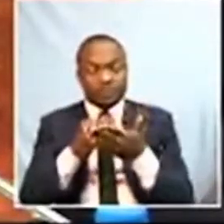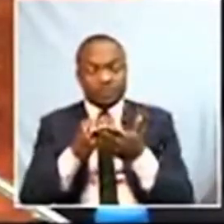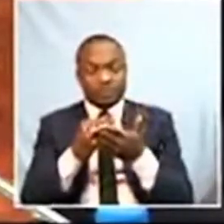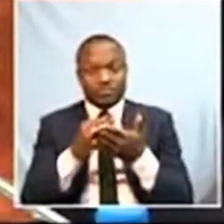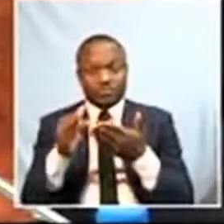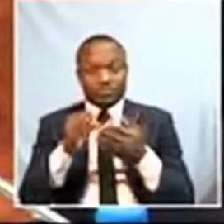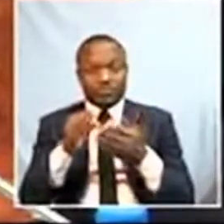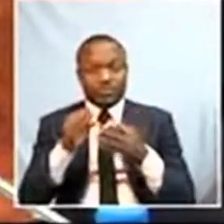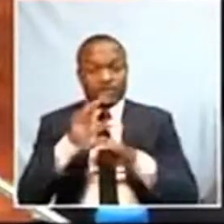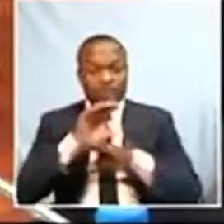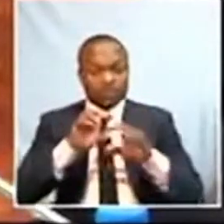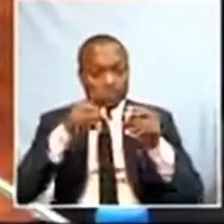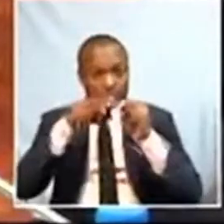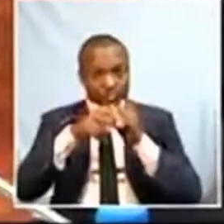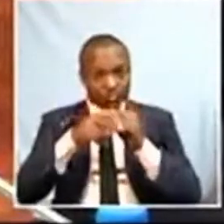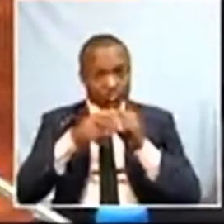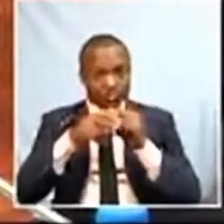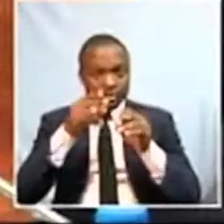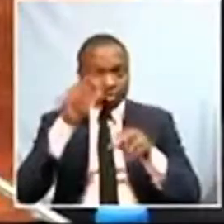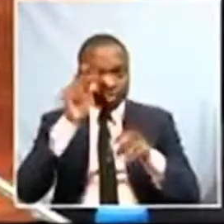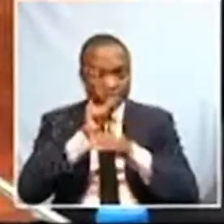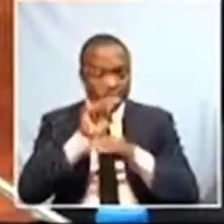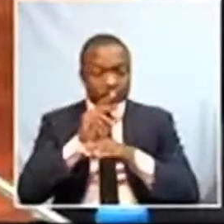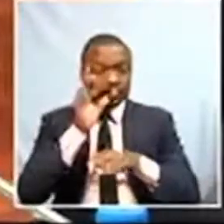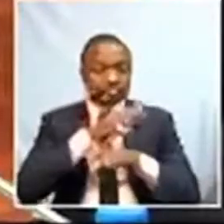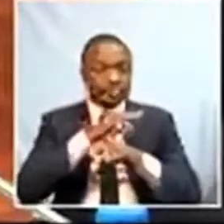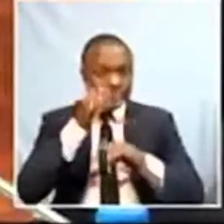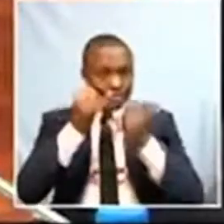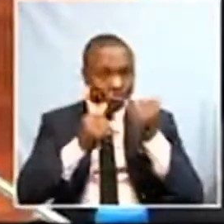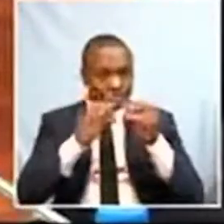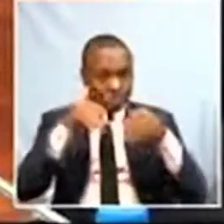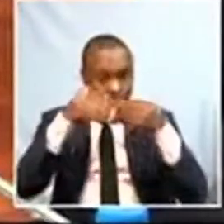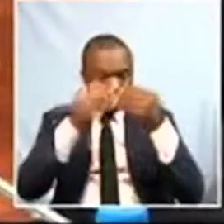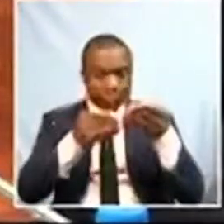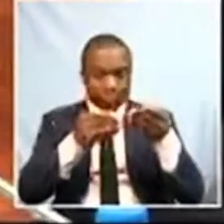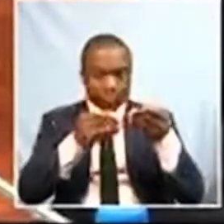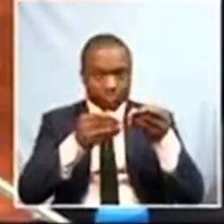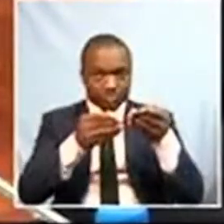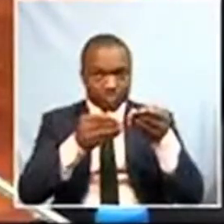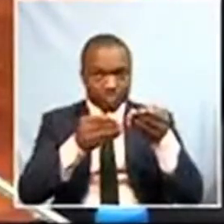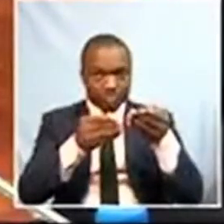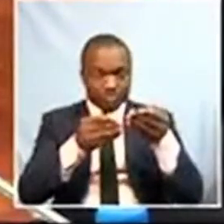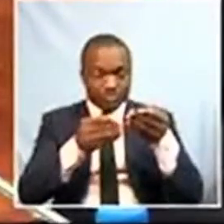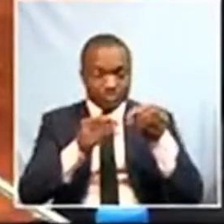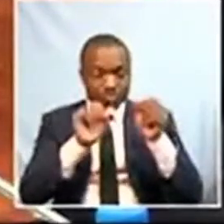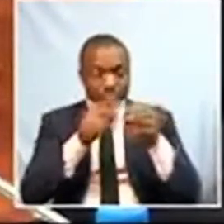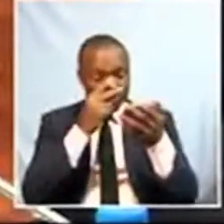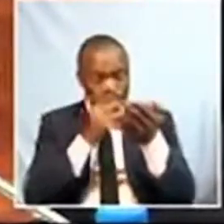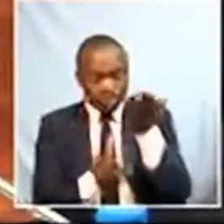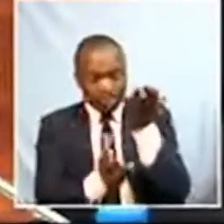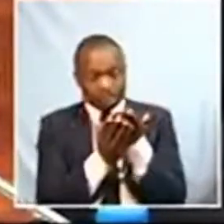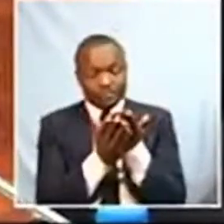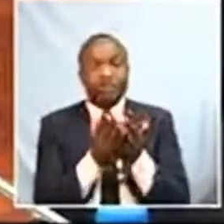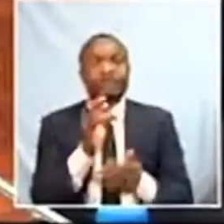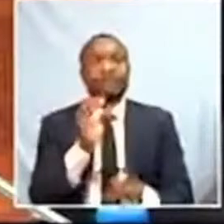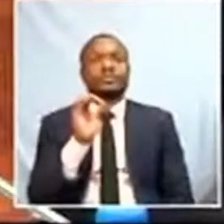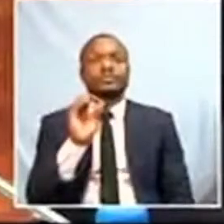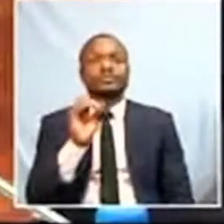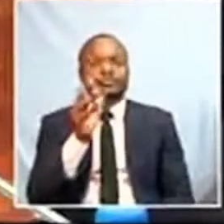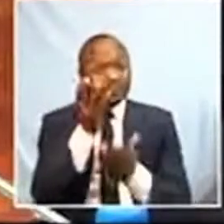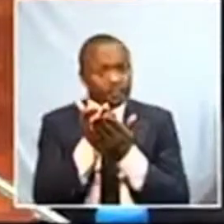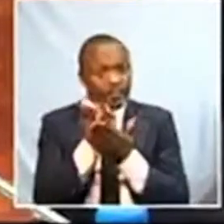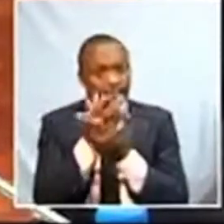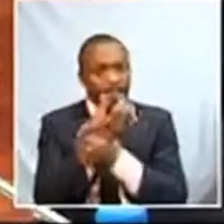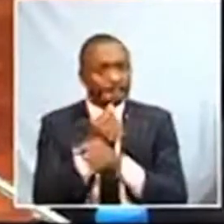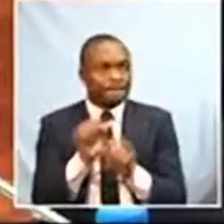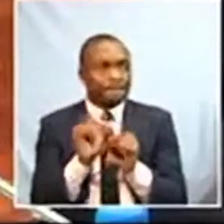The projects were completed and handed over as shown in the table below, and you also referred to Appendix O. Remedial